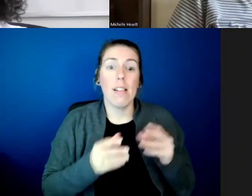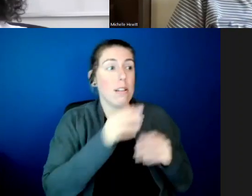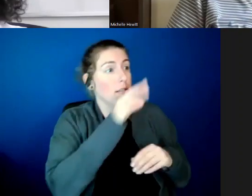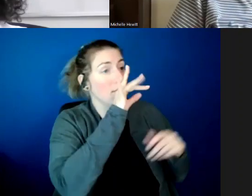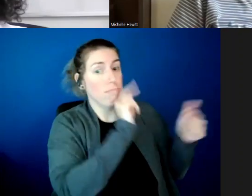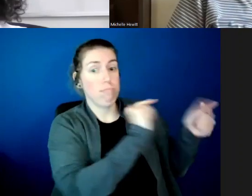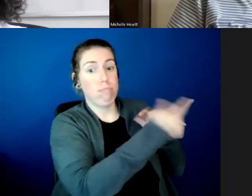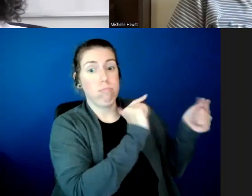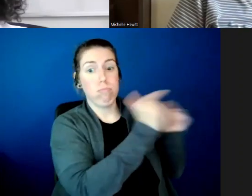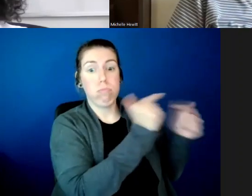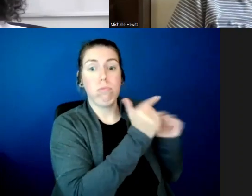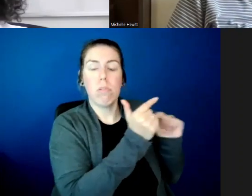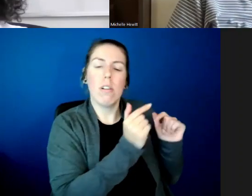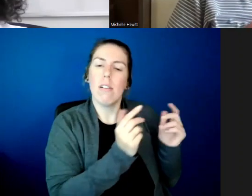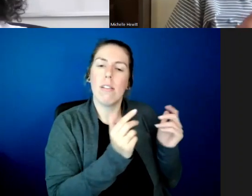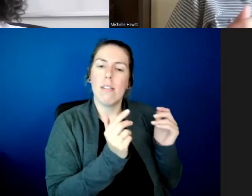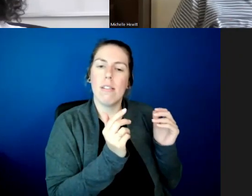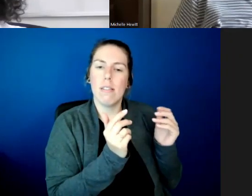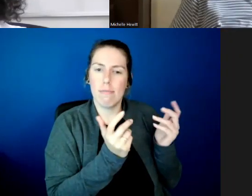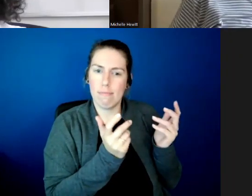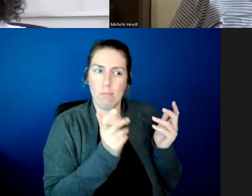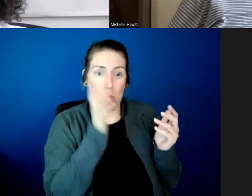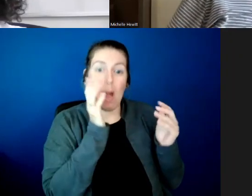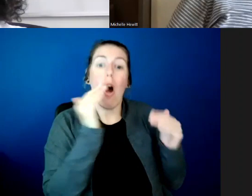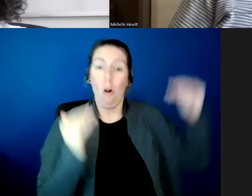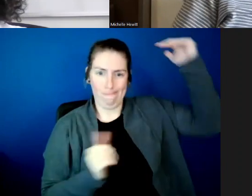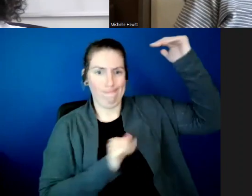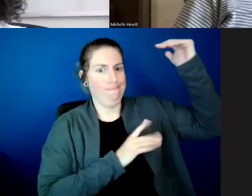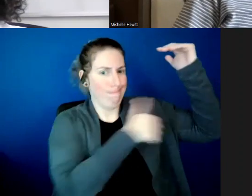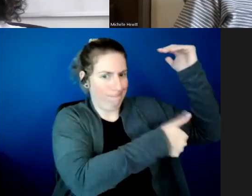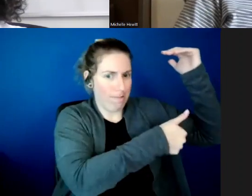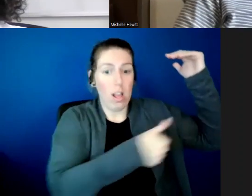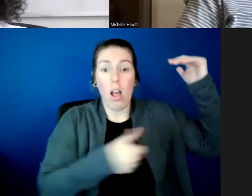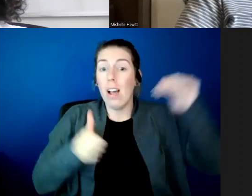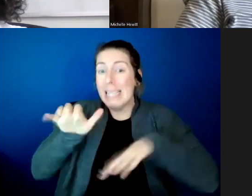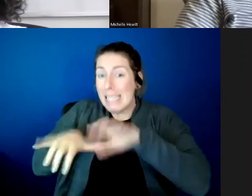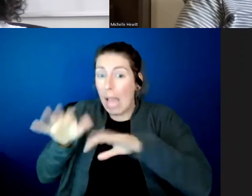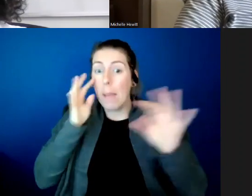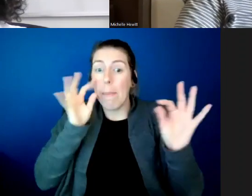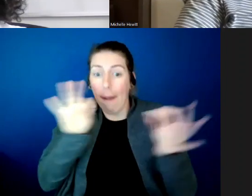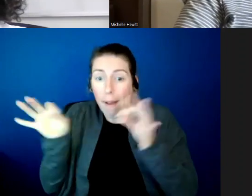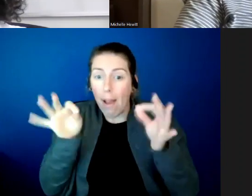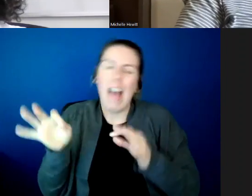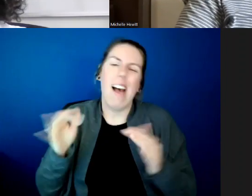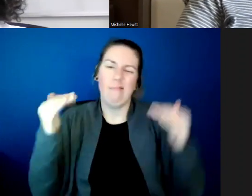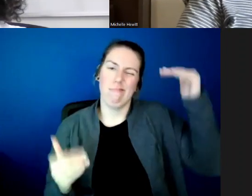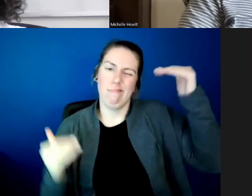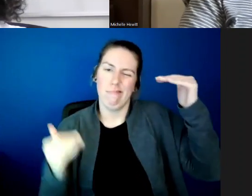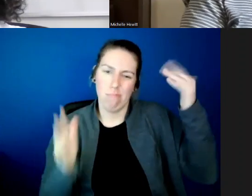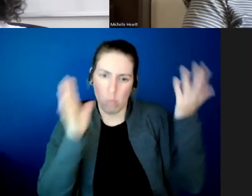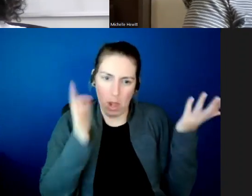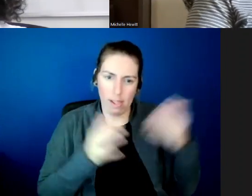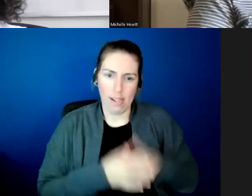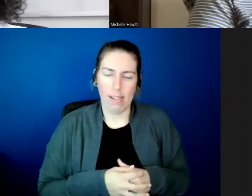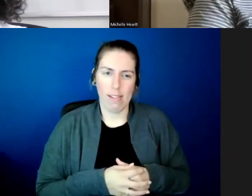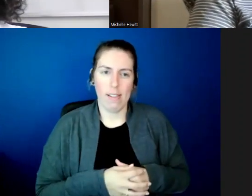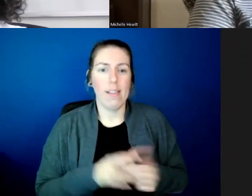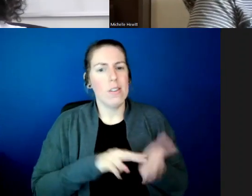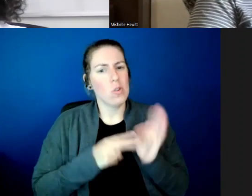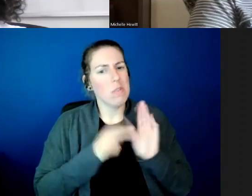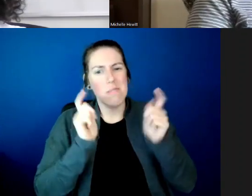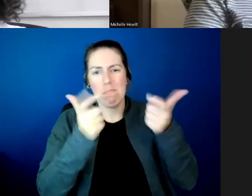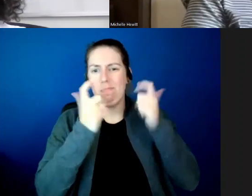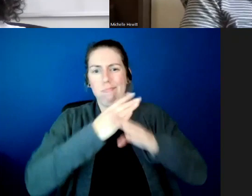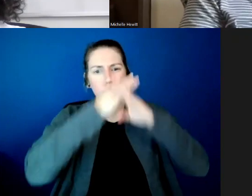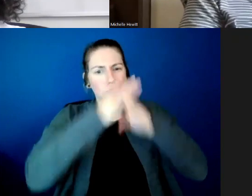and I have been doing for the last hour. So there are so many, for all, access to employment,